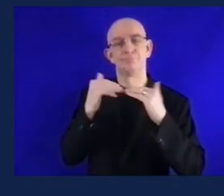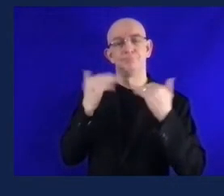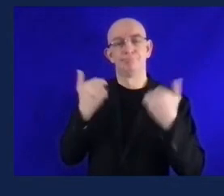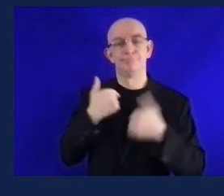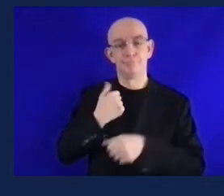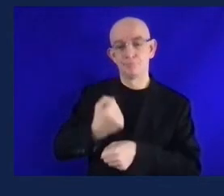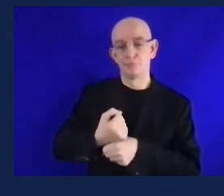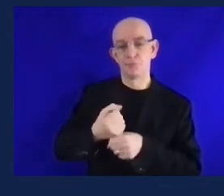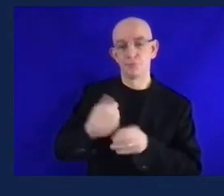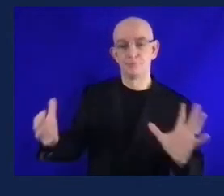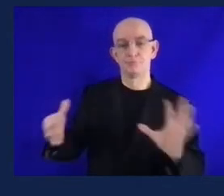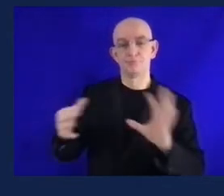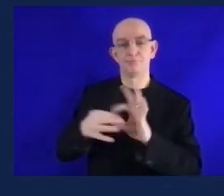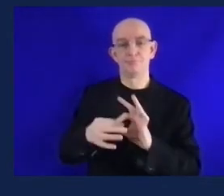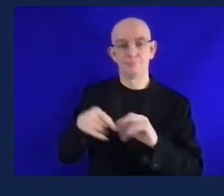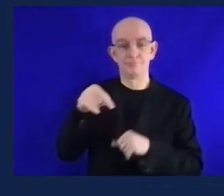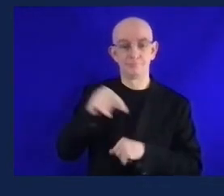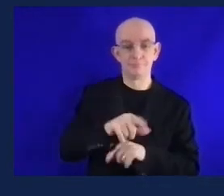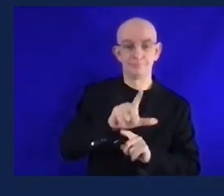next slide, please.